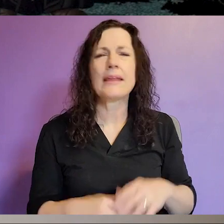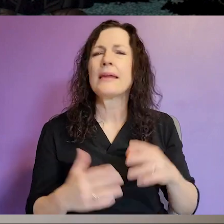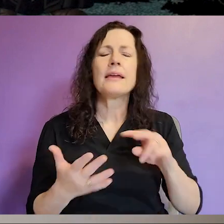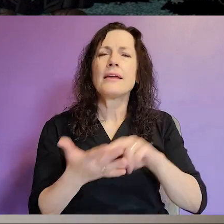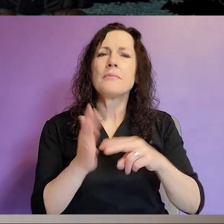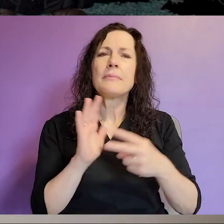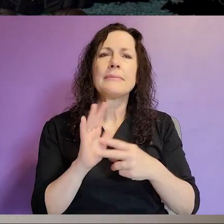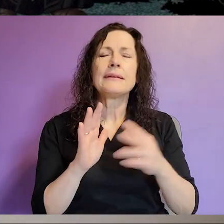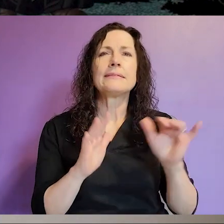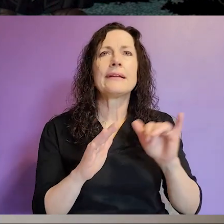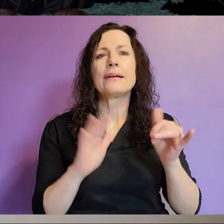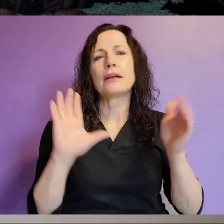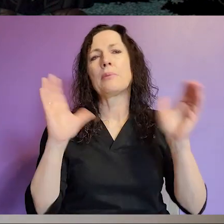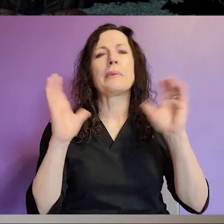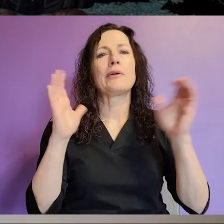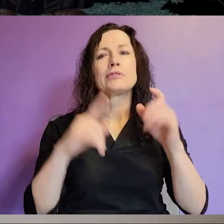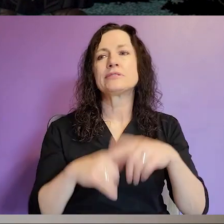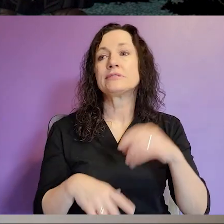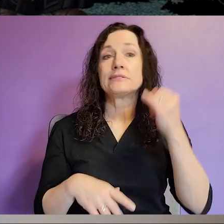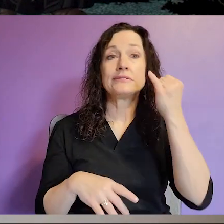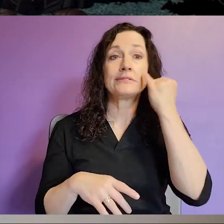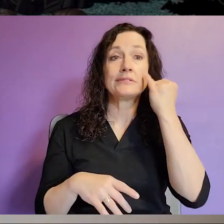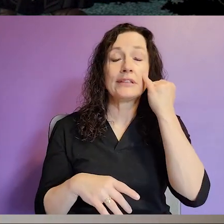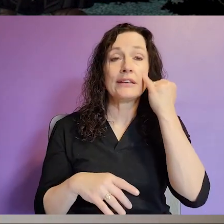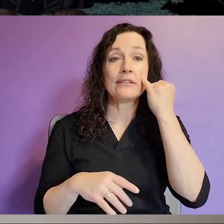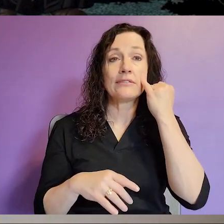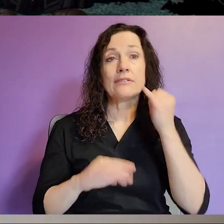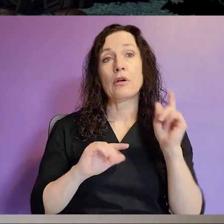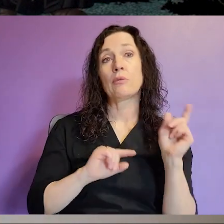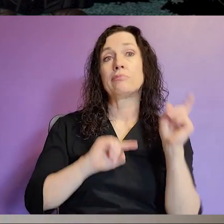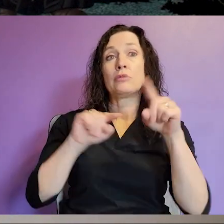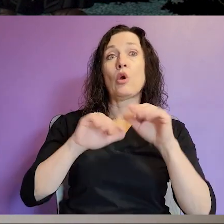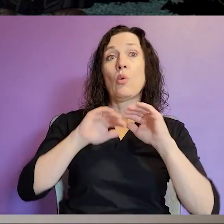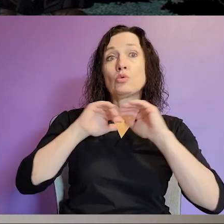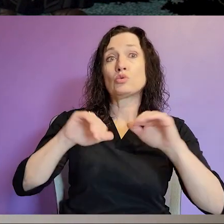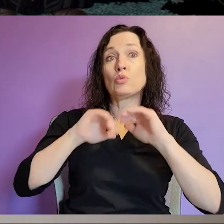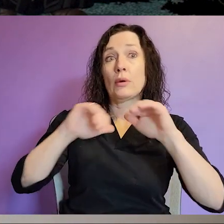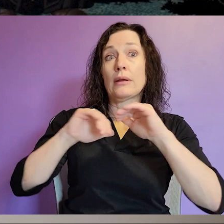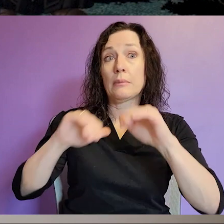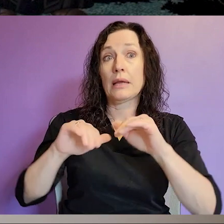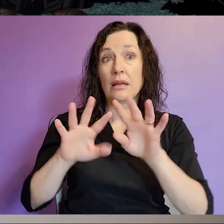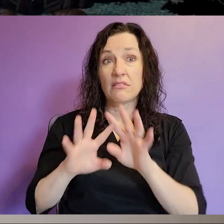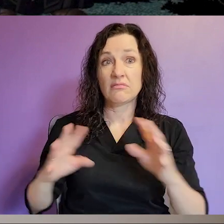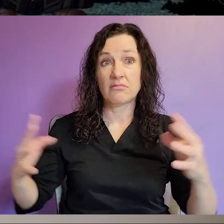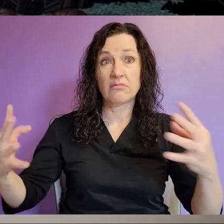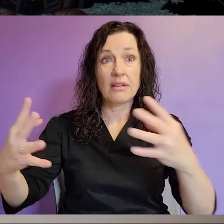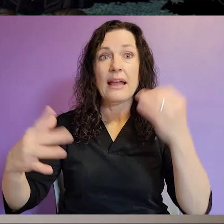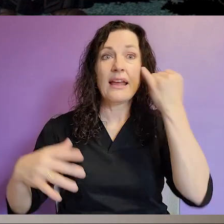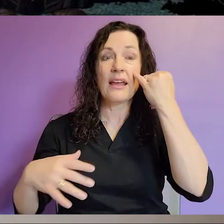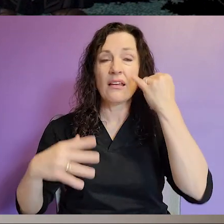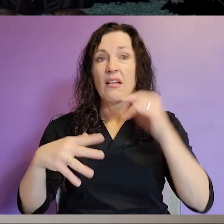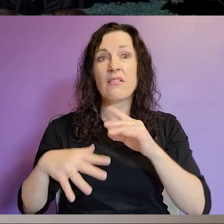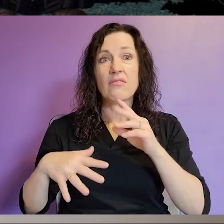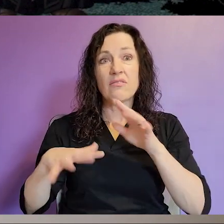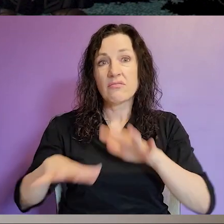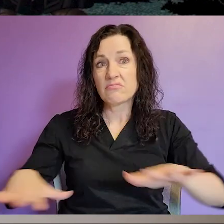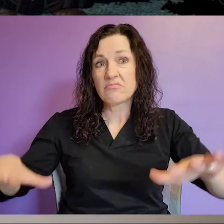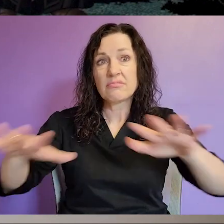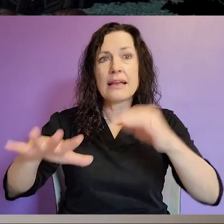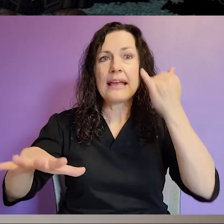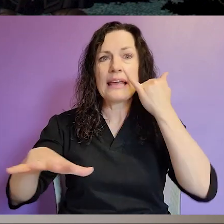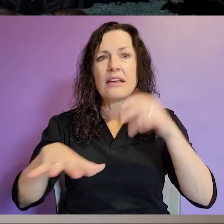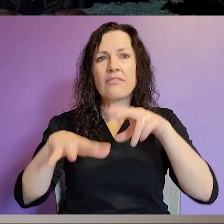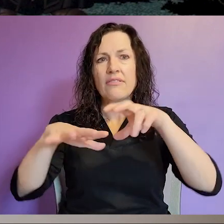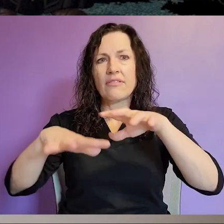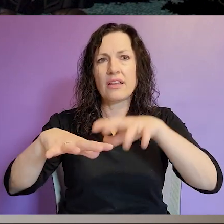It's hard to go swimming relationships, if you're